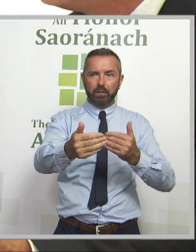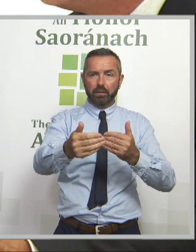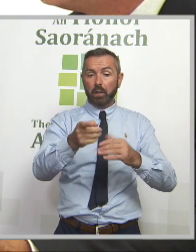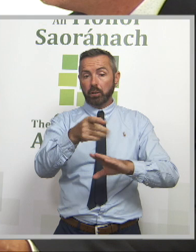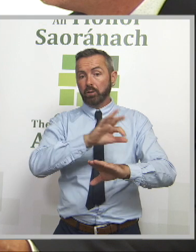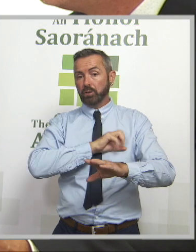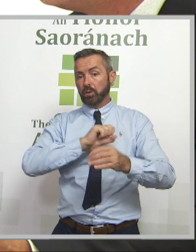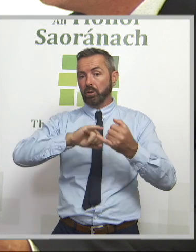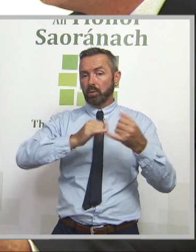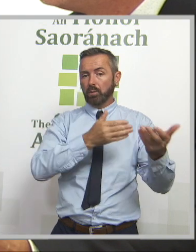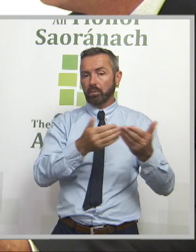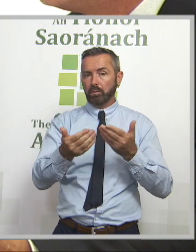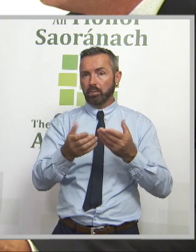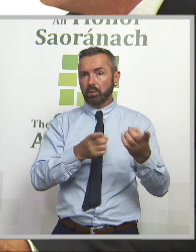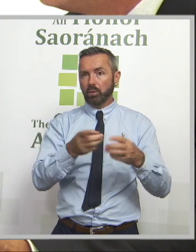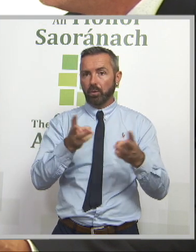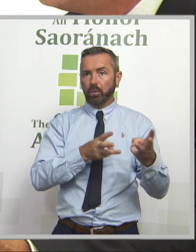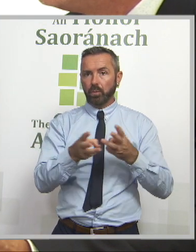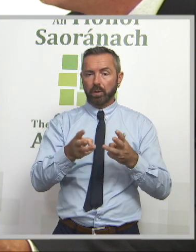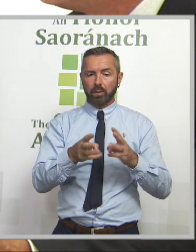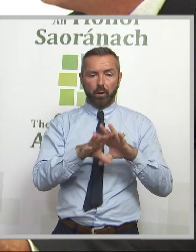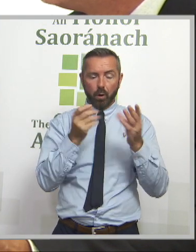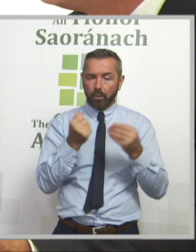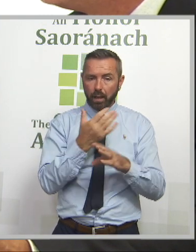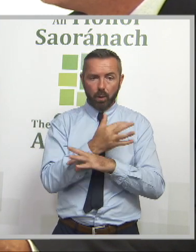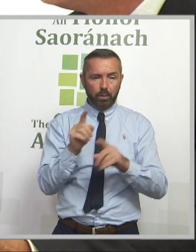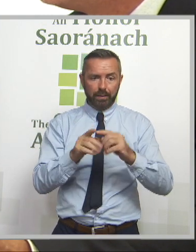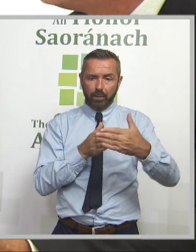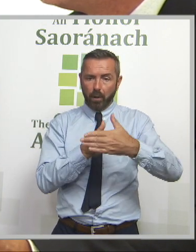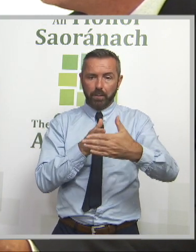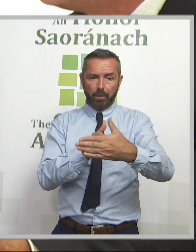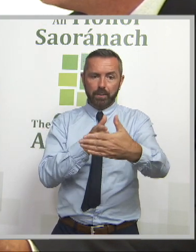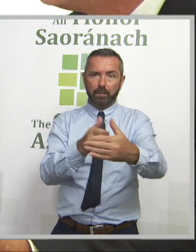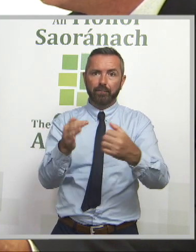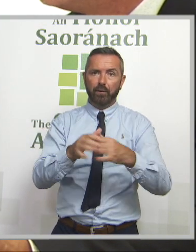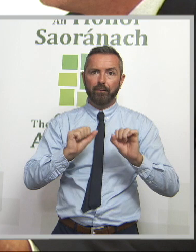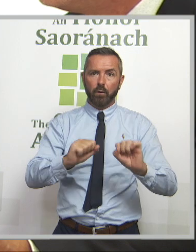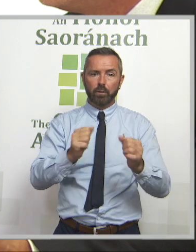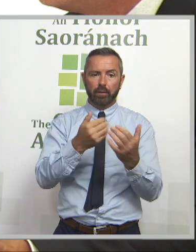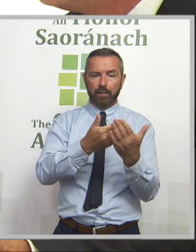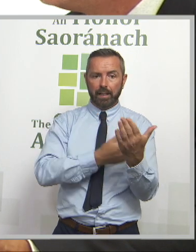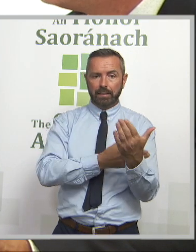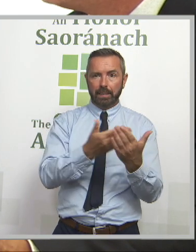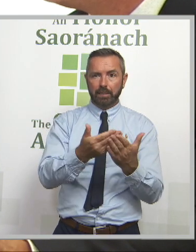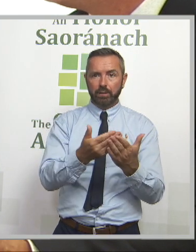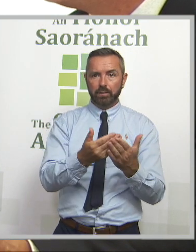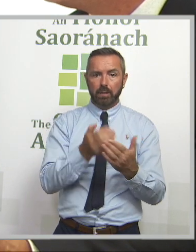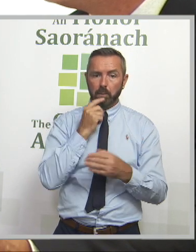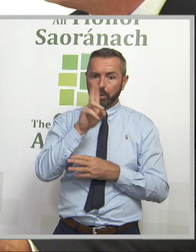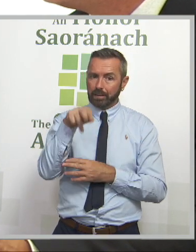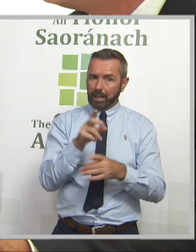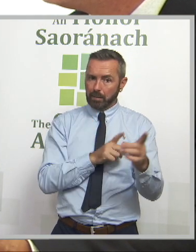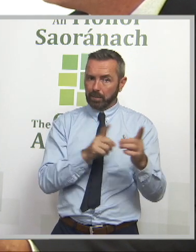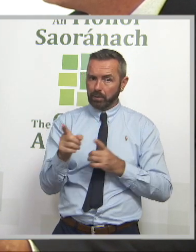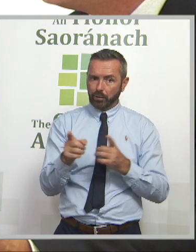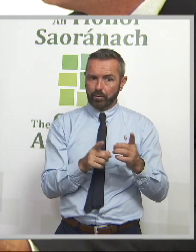carried out the works? There's all sorts of, obstacles in the way for the enforcement of legislation, but it can be done, and